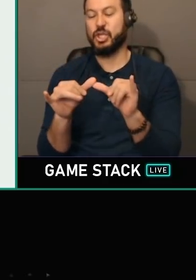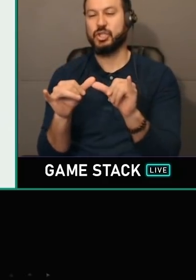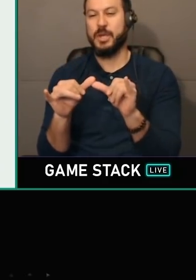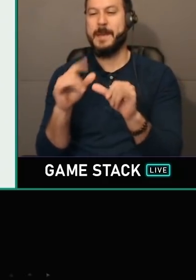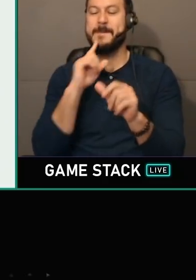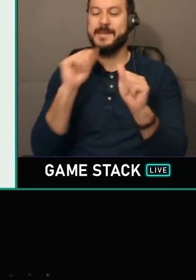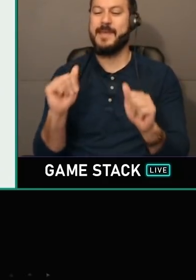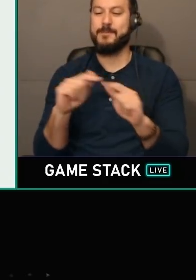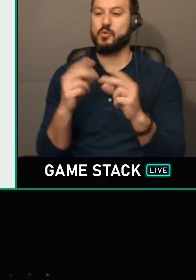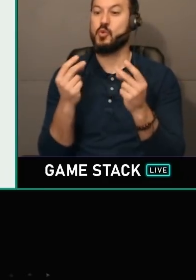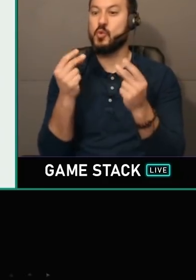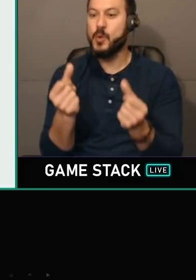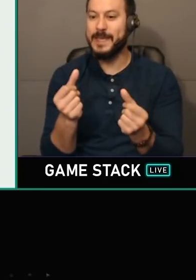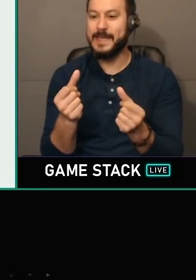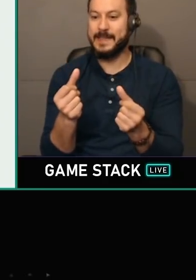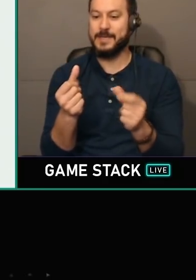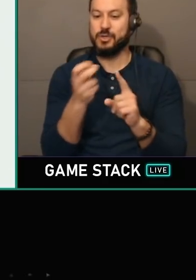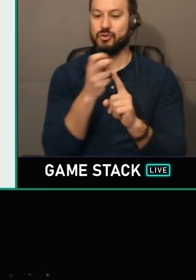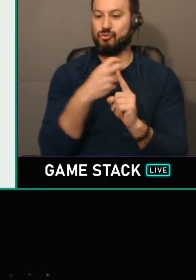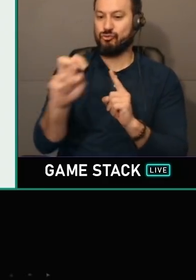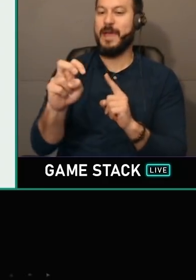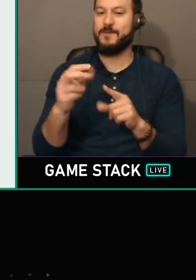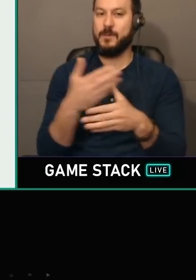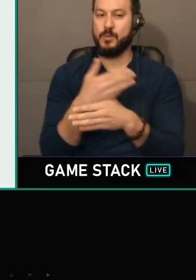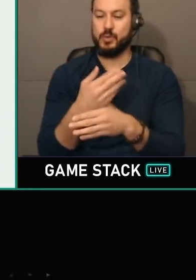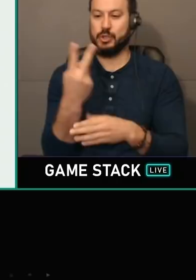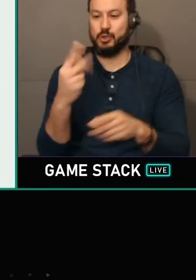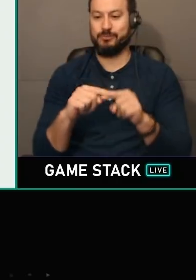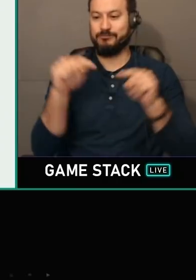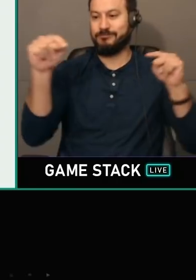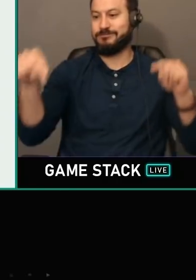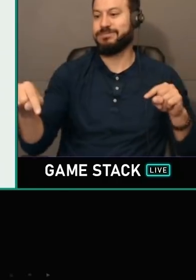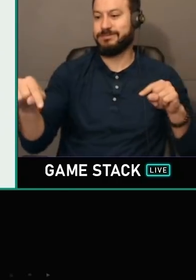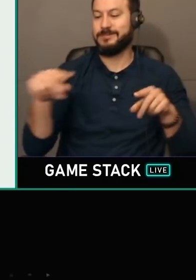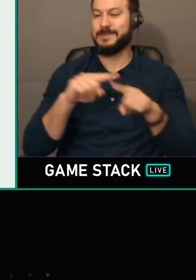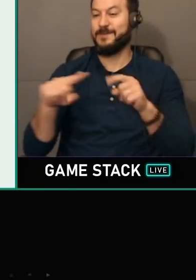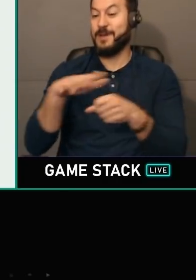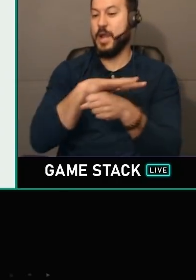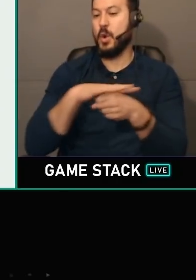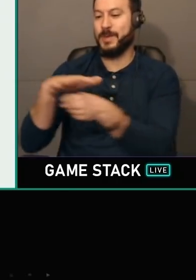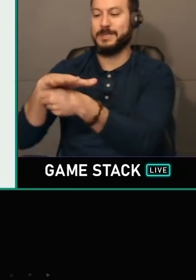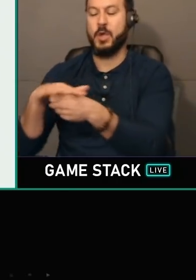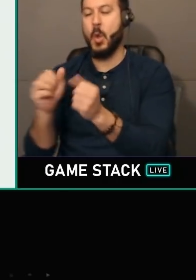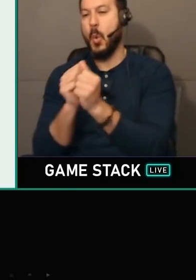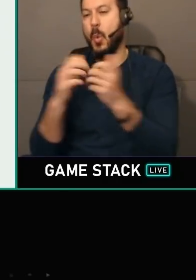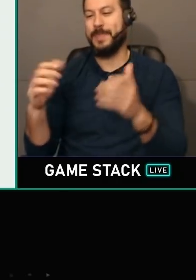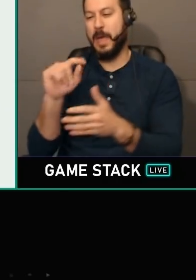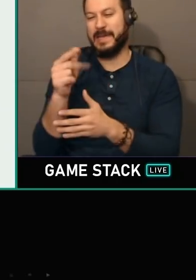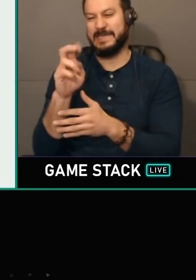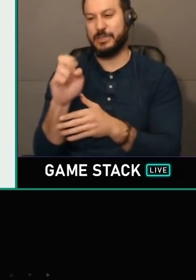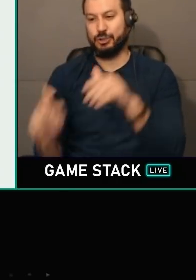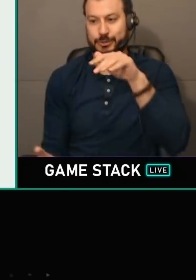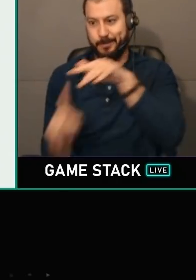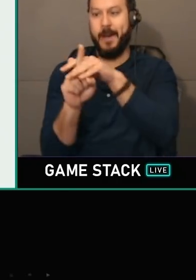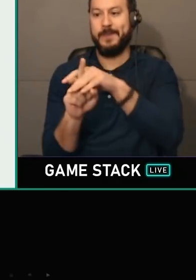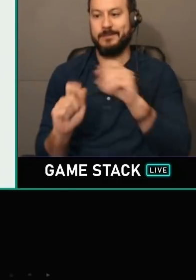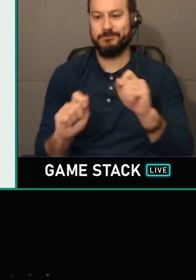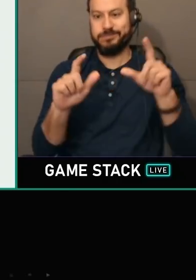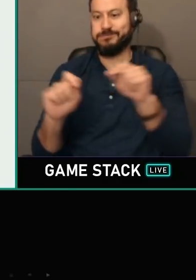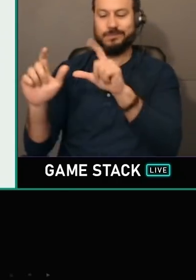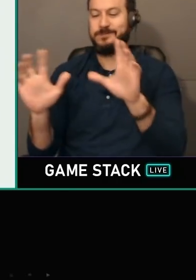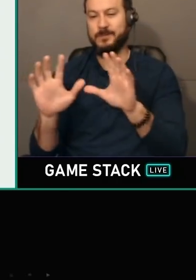to quickly travel between two different regions without having textures pop in. We want to maintain